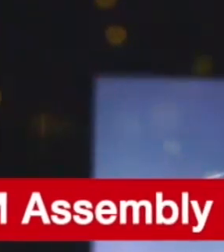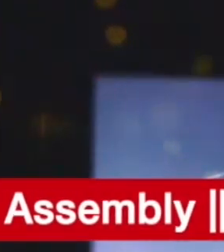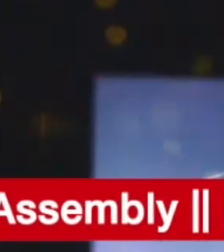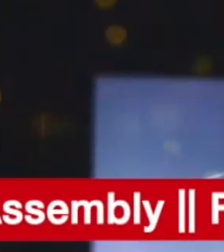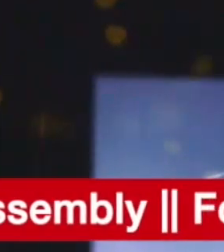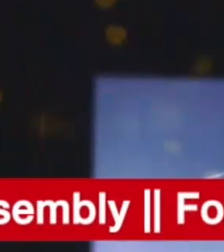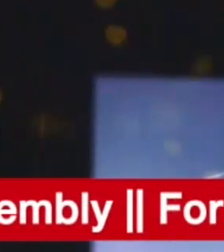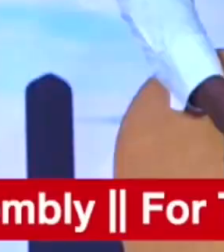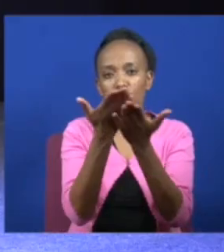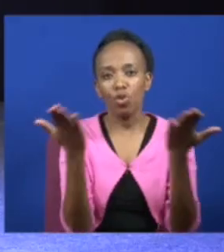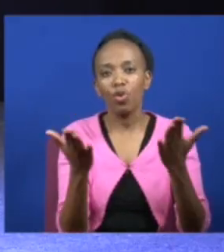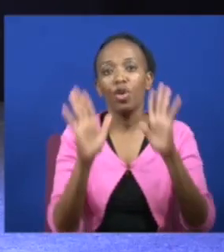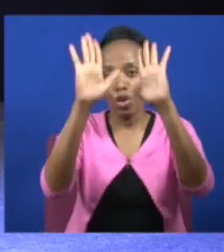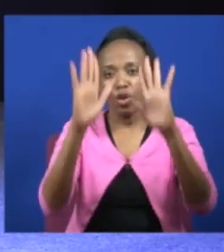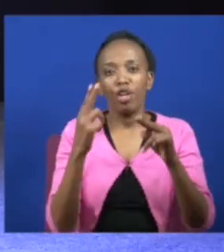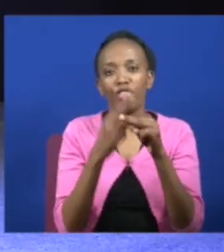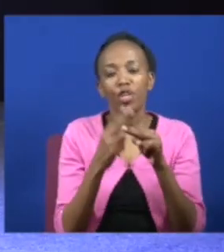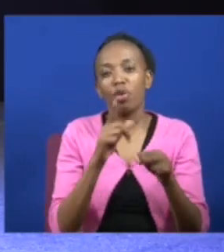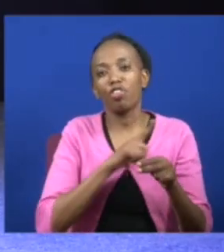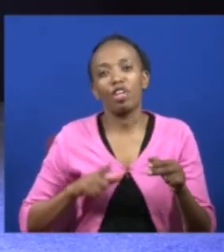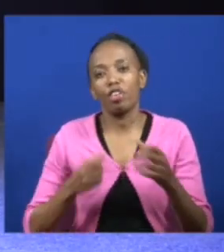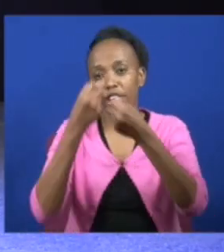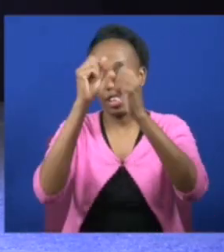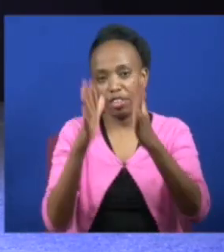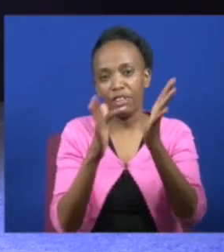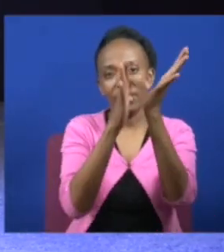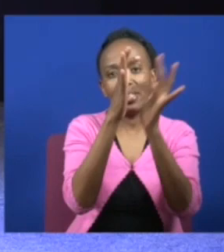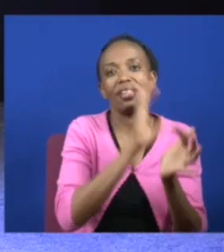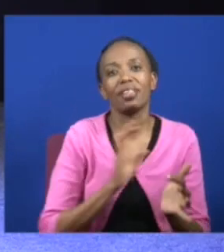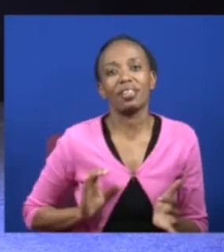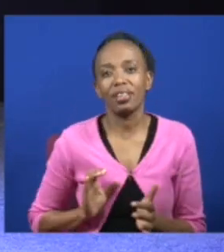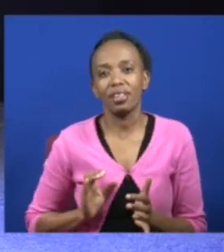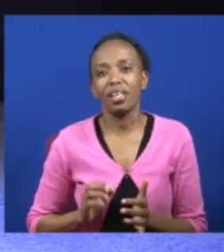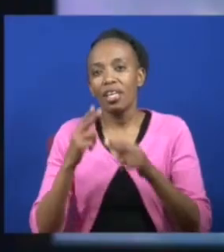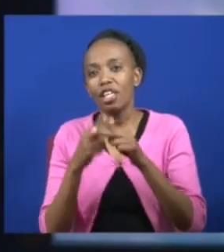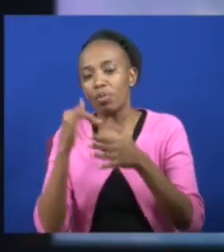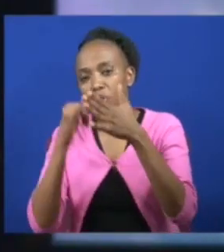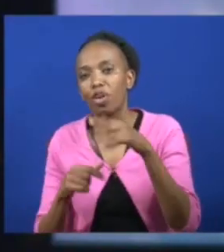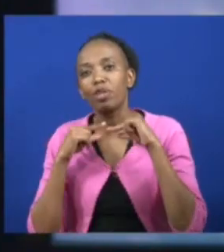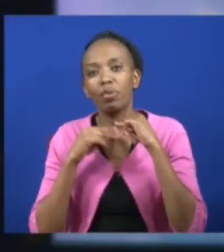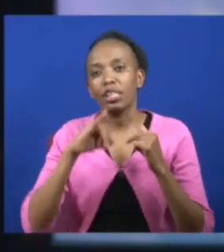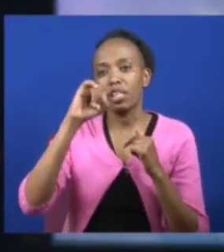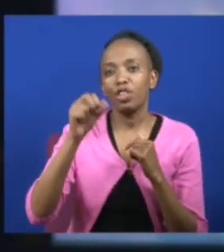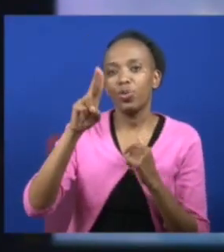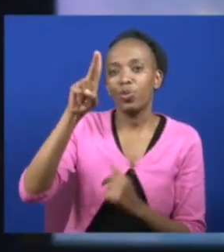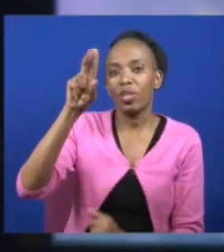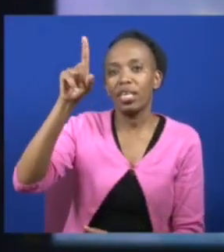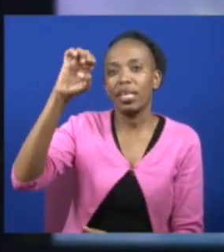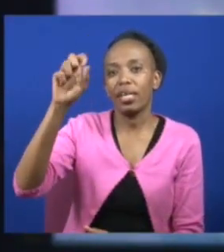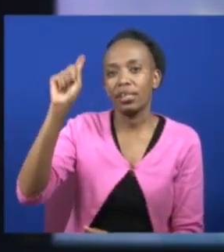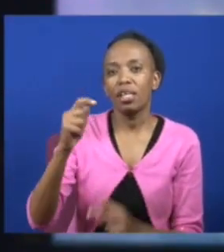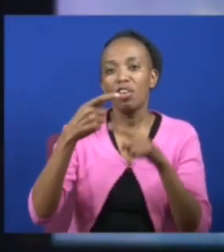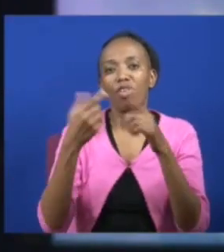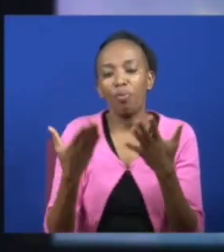Njeri. Welcome. In the wonderful name of our Lord and Savior Jesus Christ, my name is Reverend Juliet Mahugo